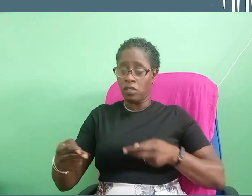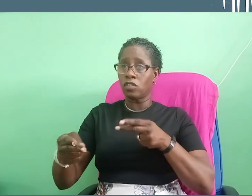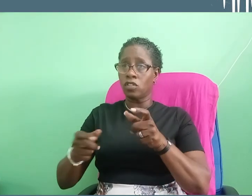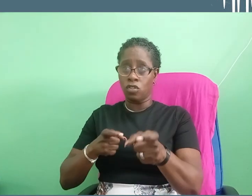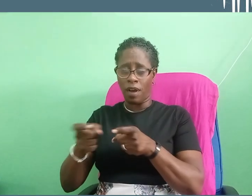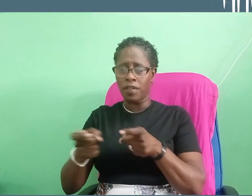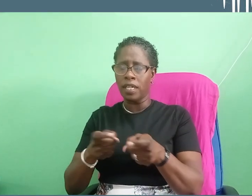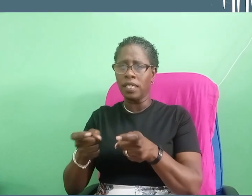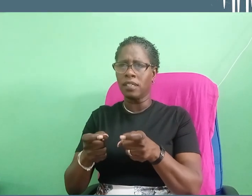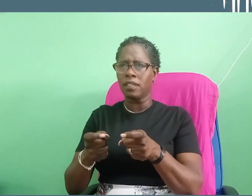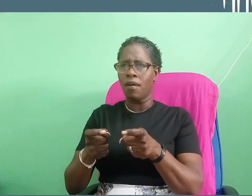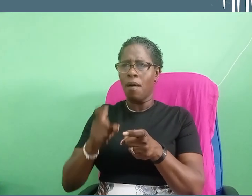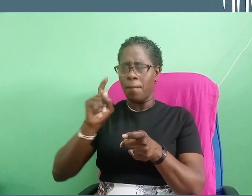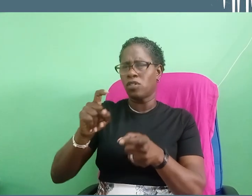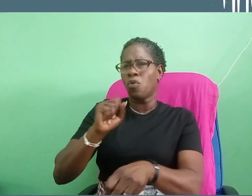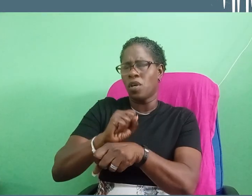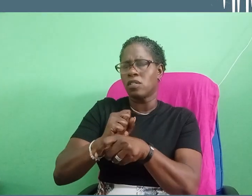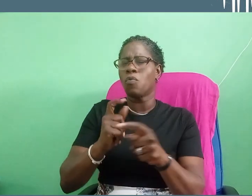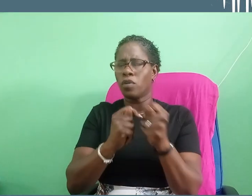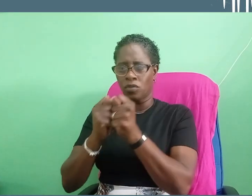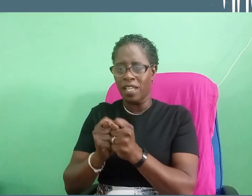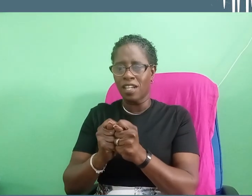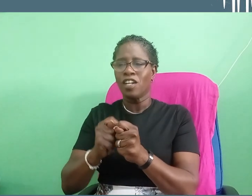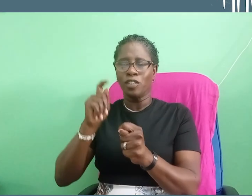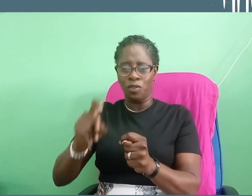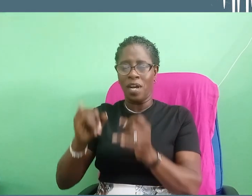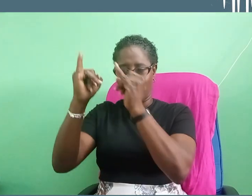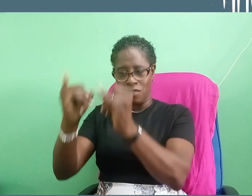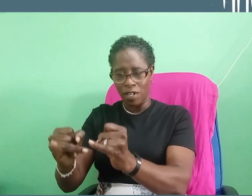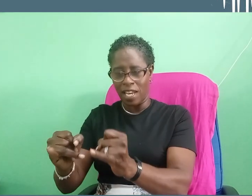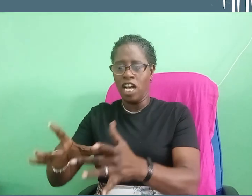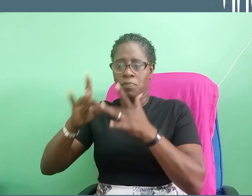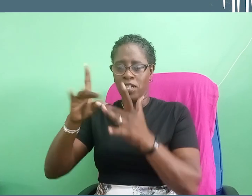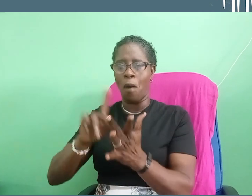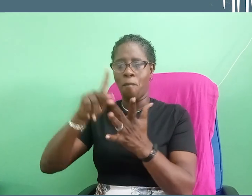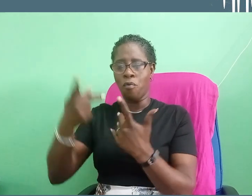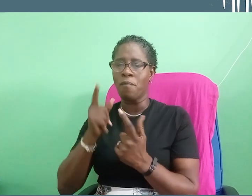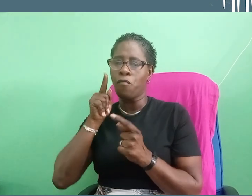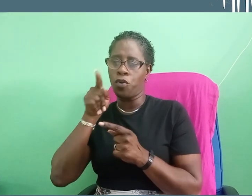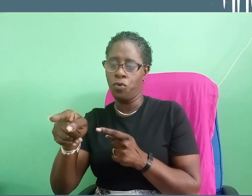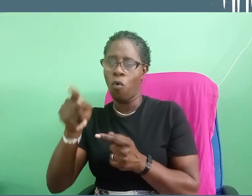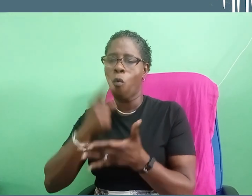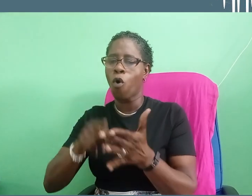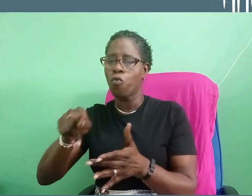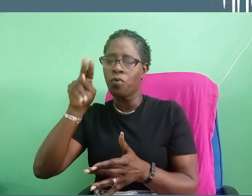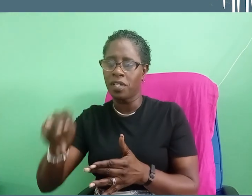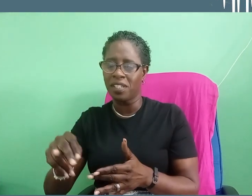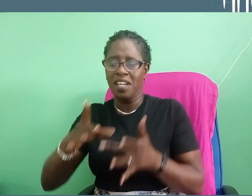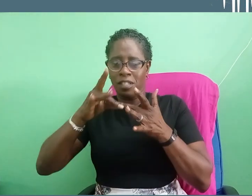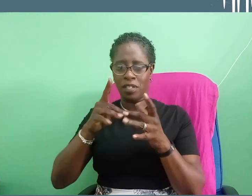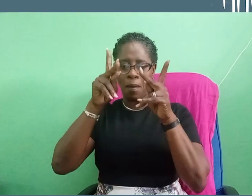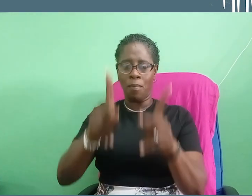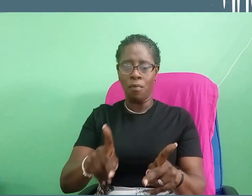clients you have right now so that you can individualize the services that you are providing for them and make it the best